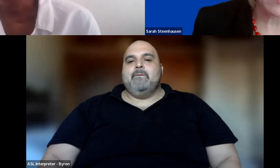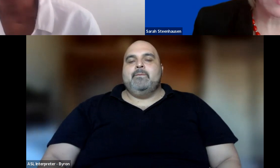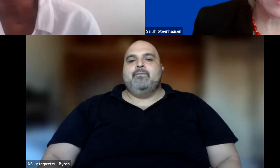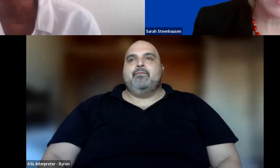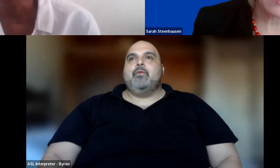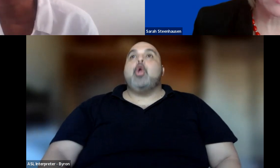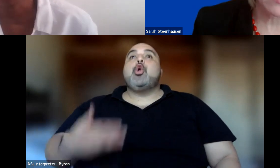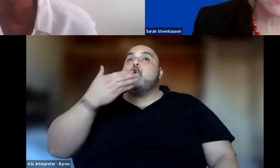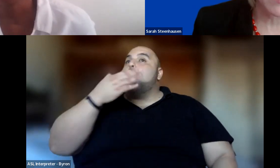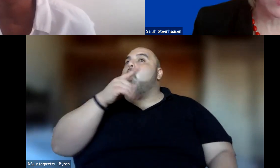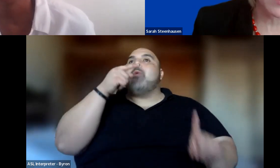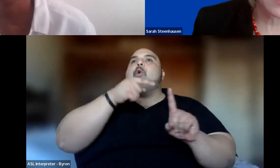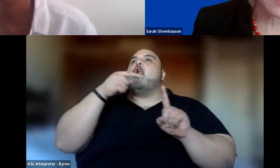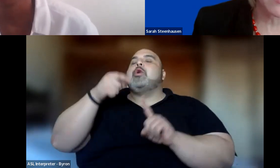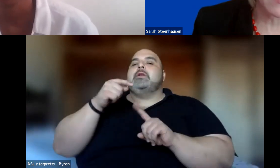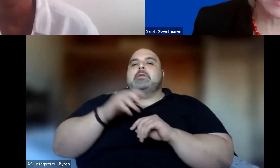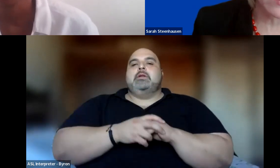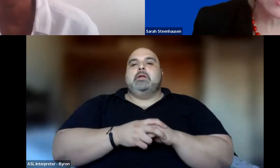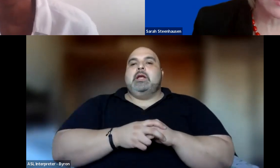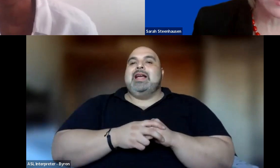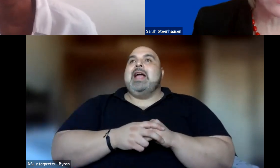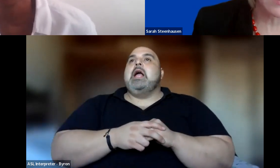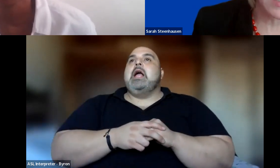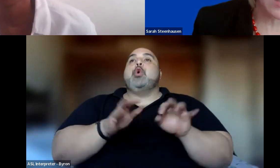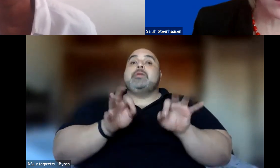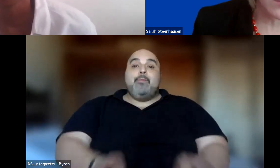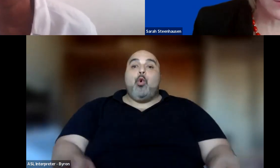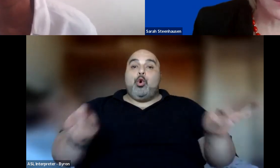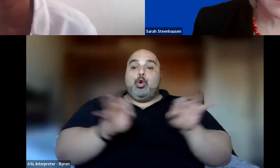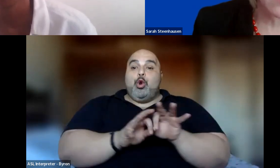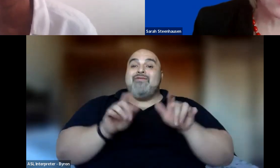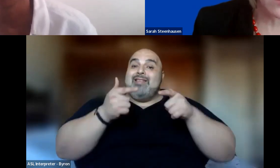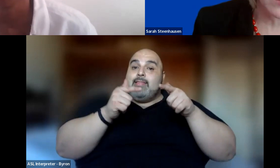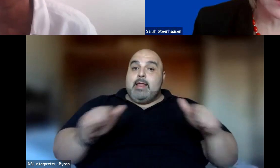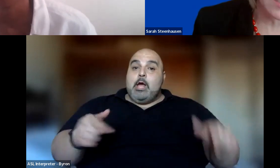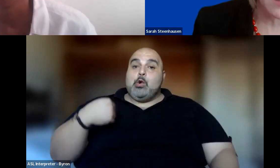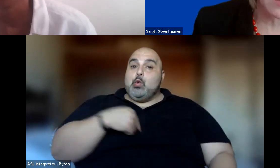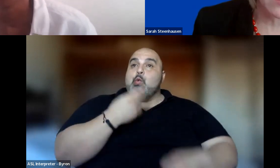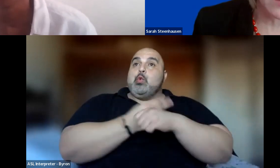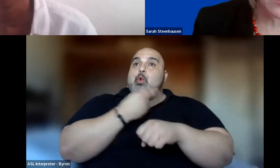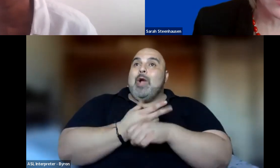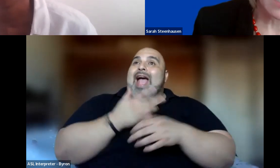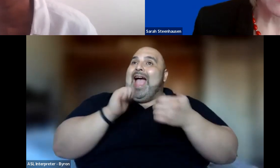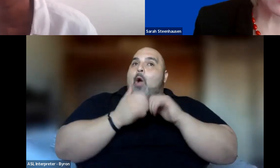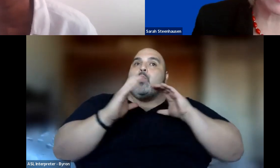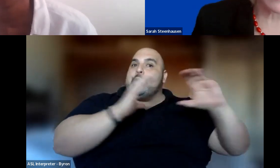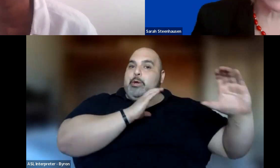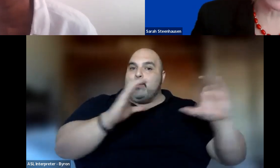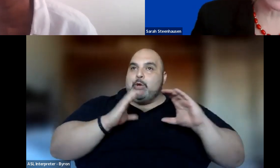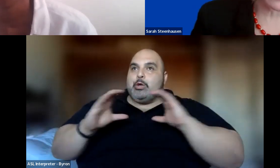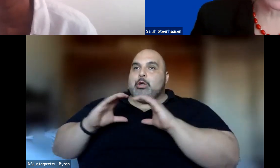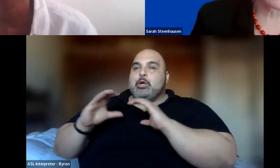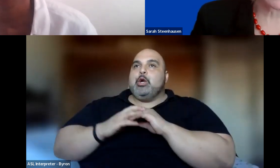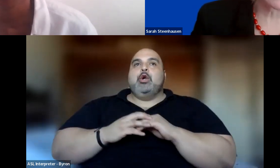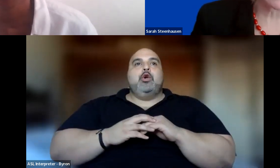Wonderful points. And just this importance of the language that we used and how this is all communicated, and for whoever